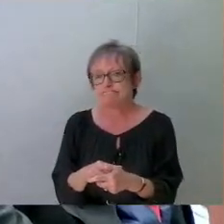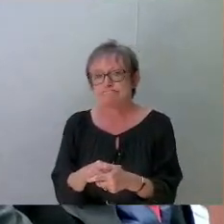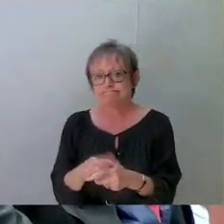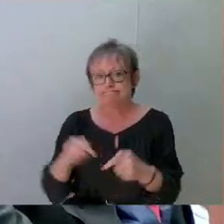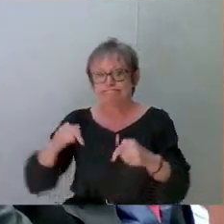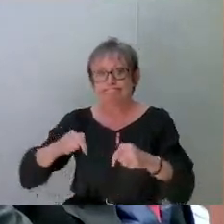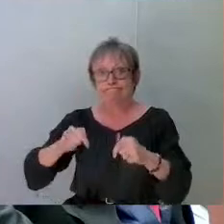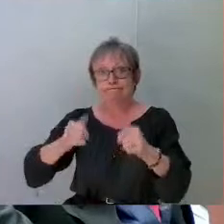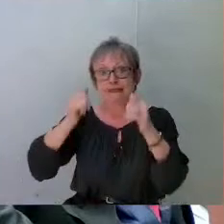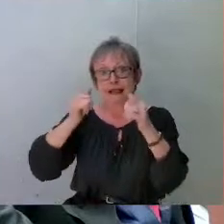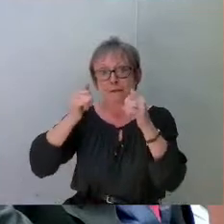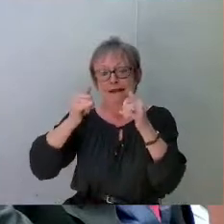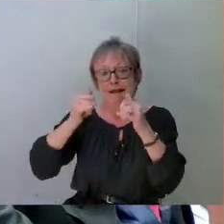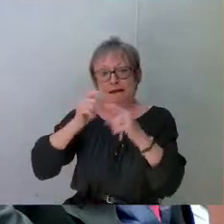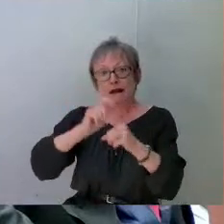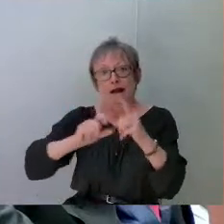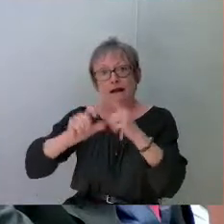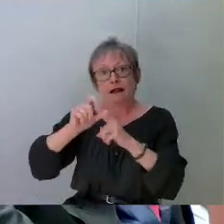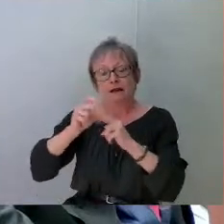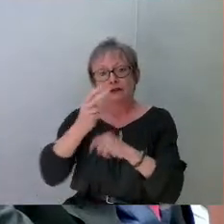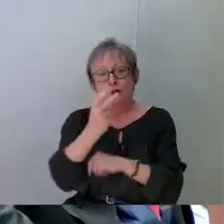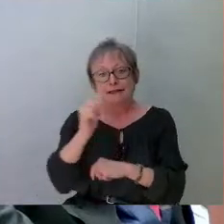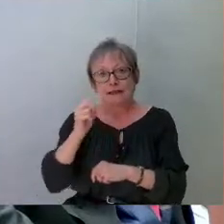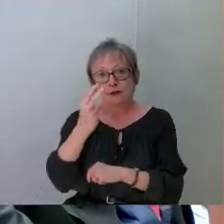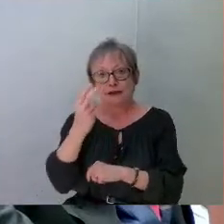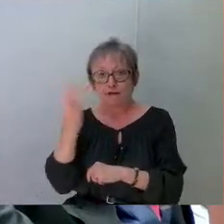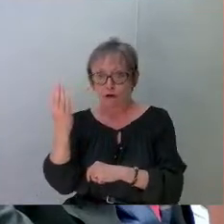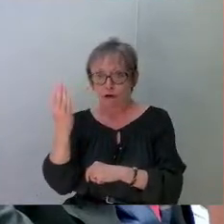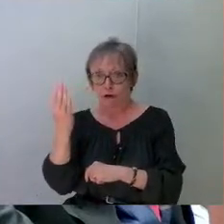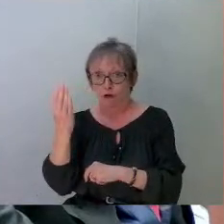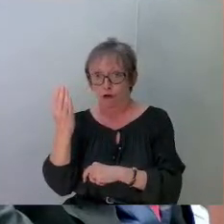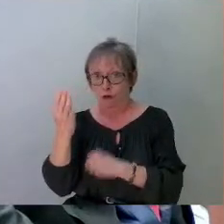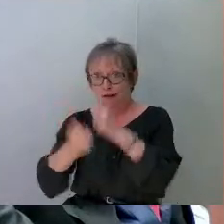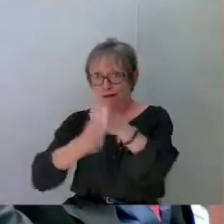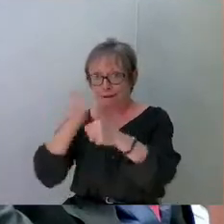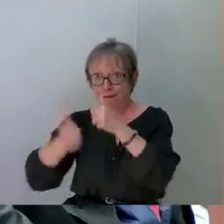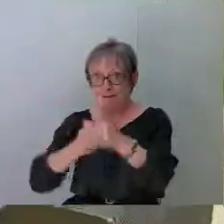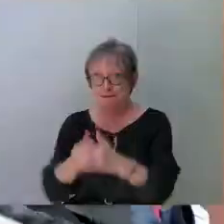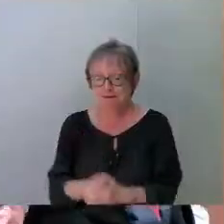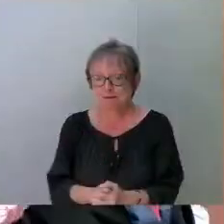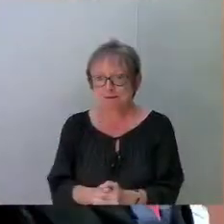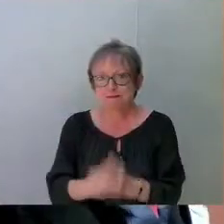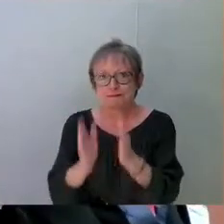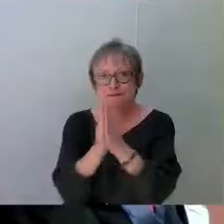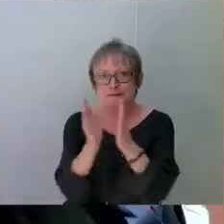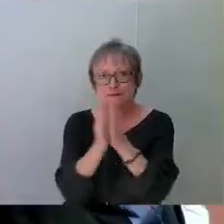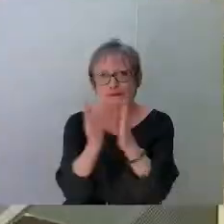celebrating the achievements of the class of 2024. Well done, class of 2024.